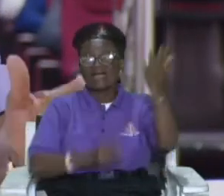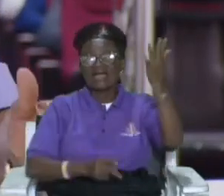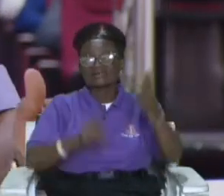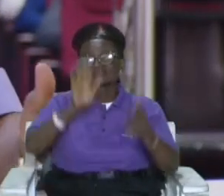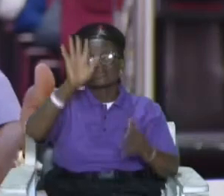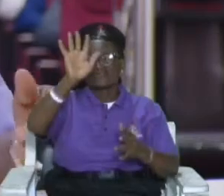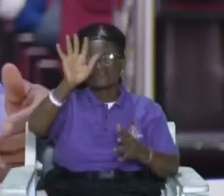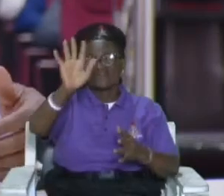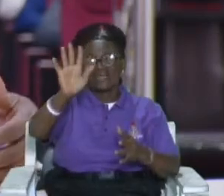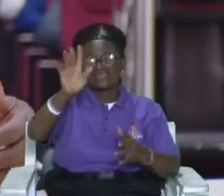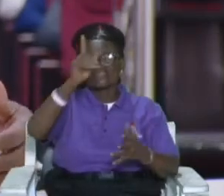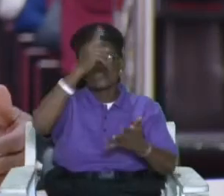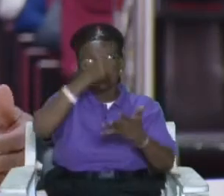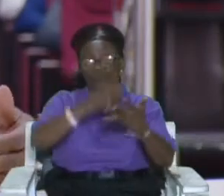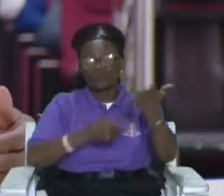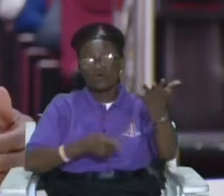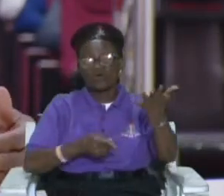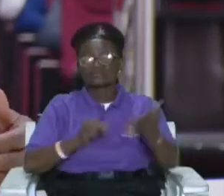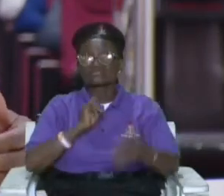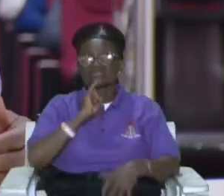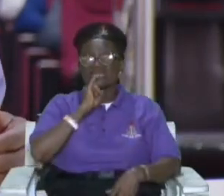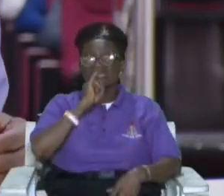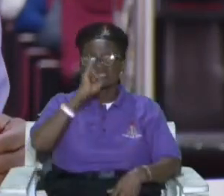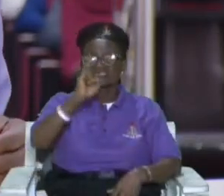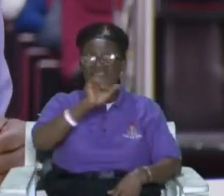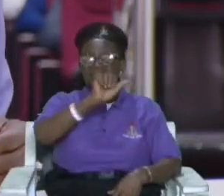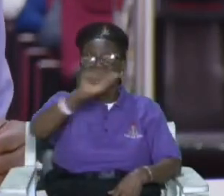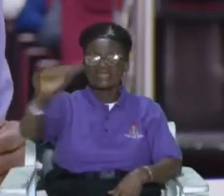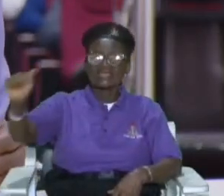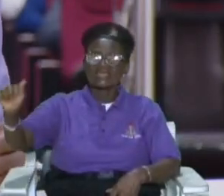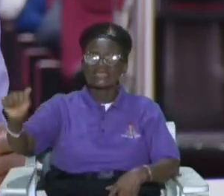What is a rod of fire?